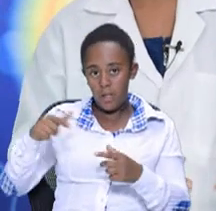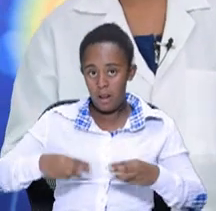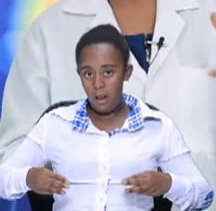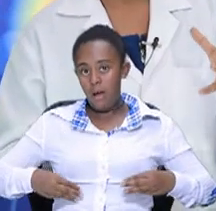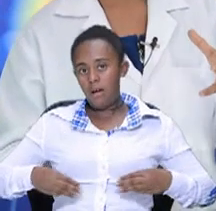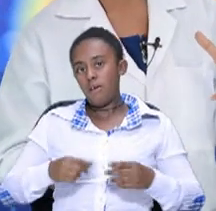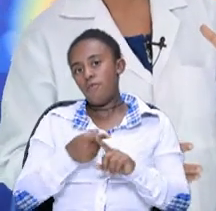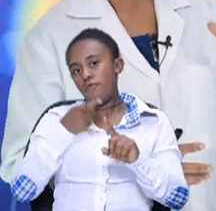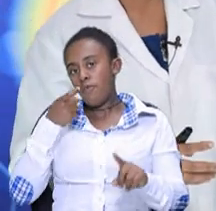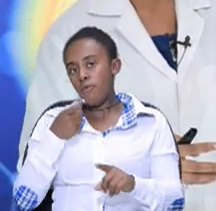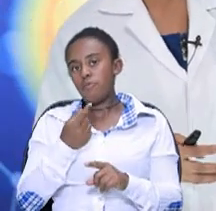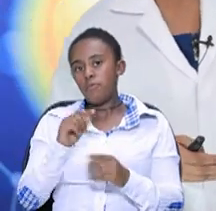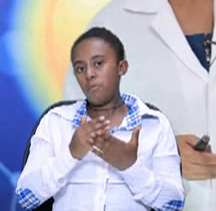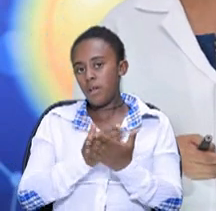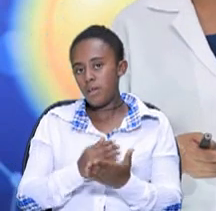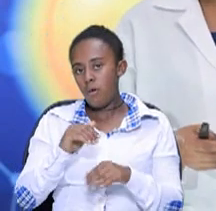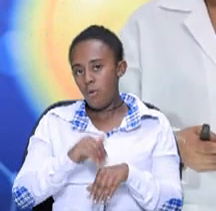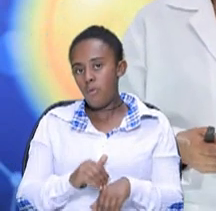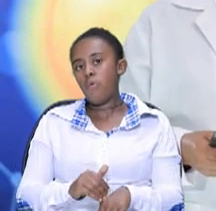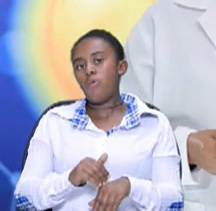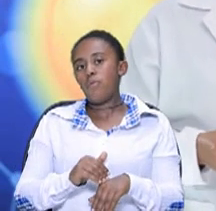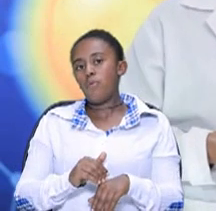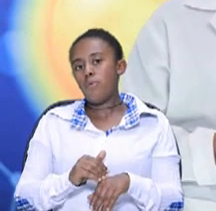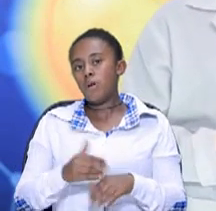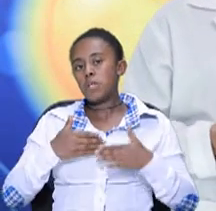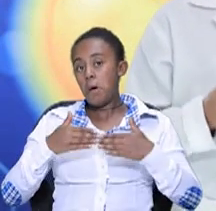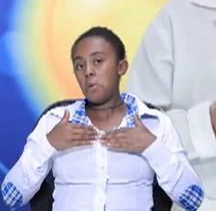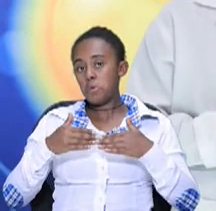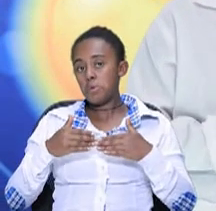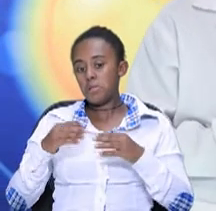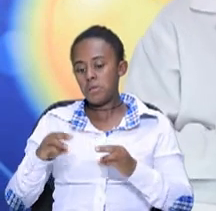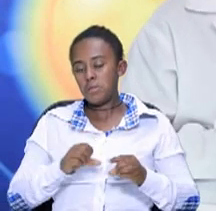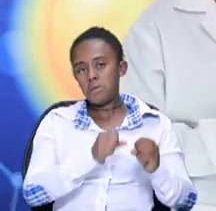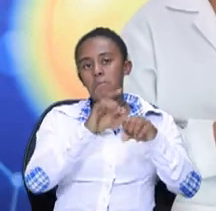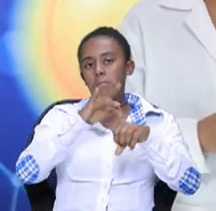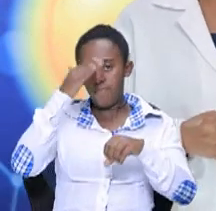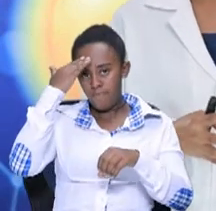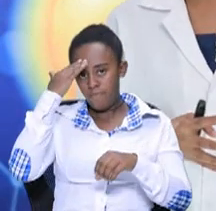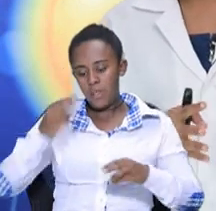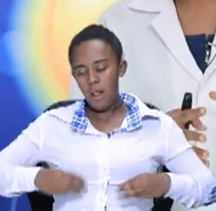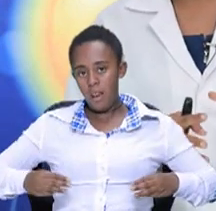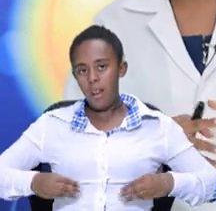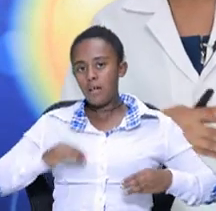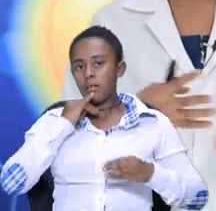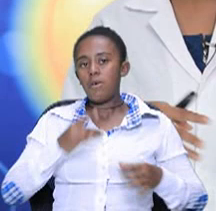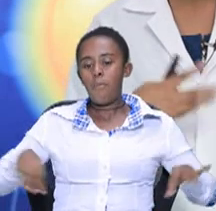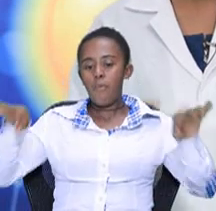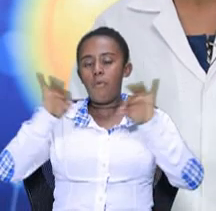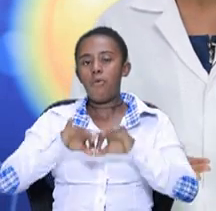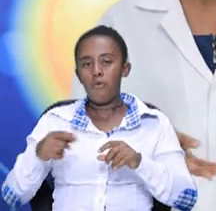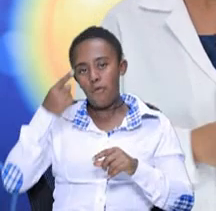Why? From your lesson on respiratory system, you know that the lung is important